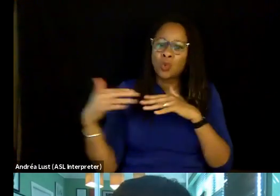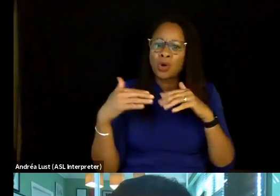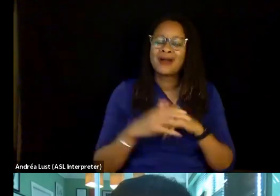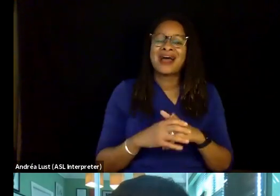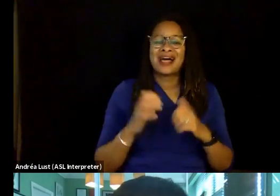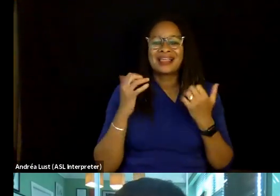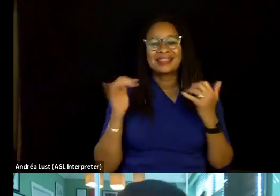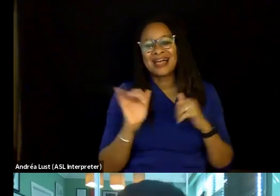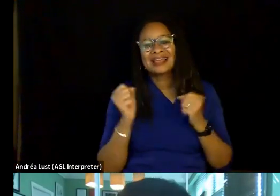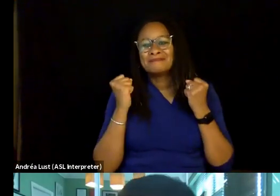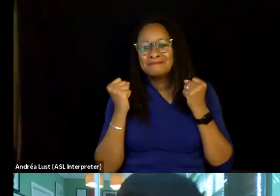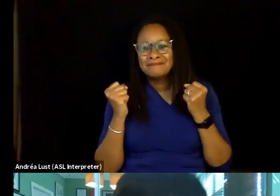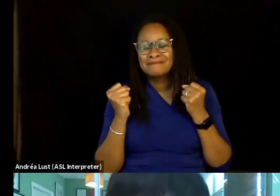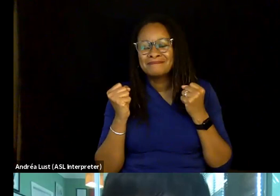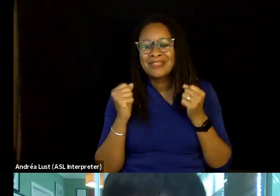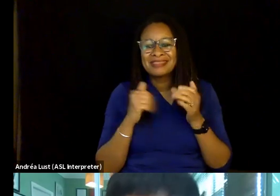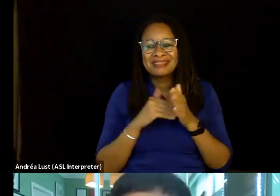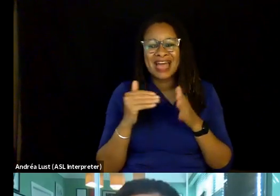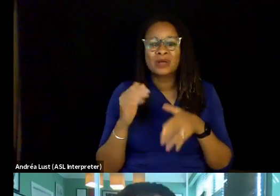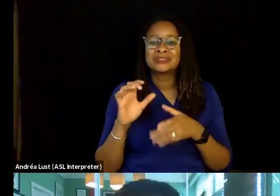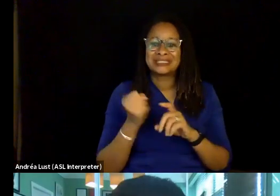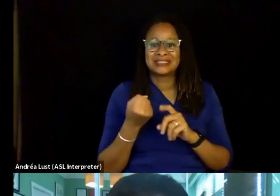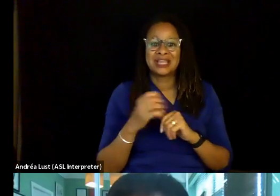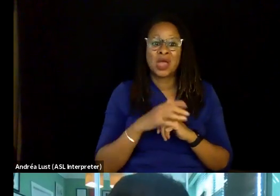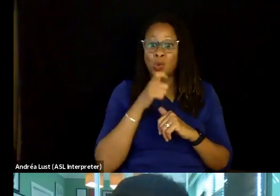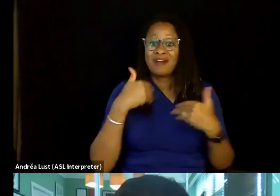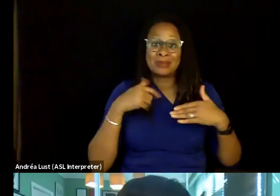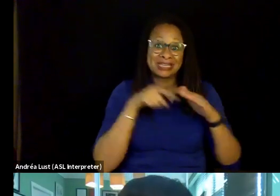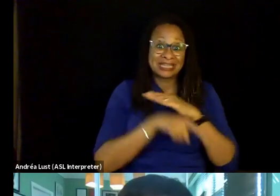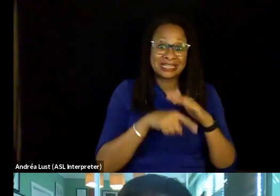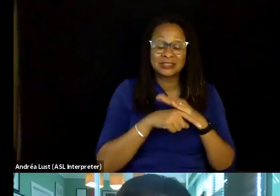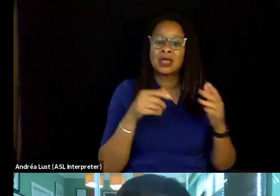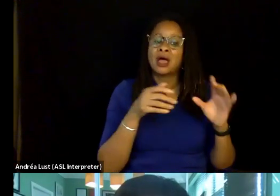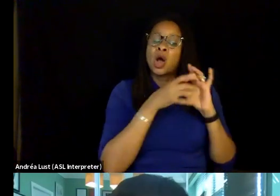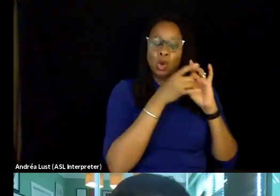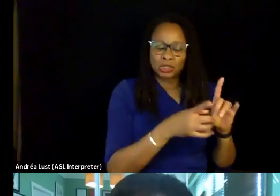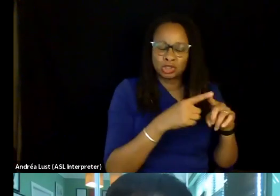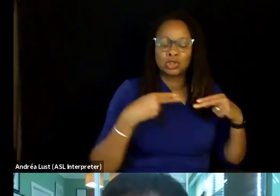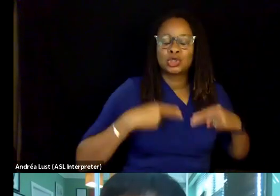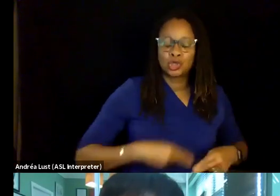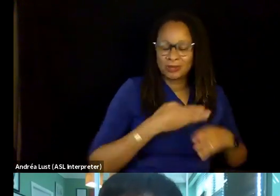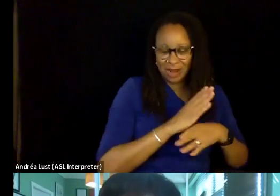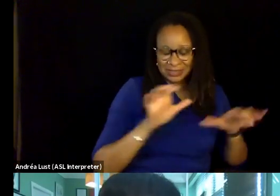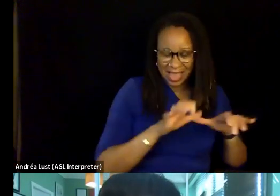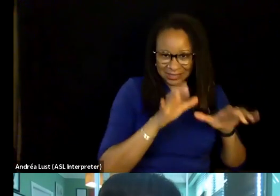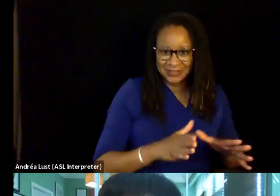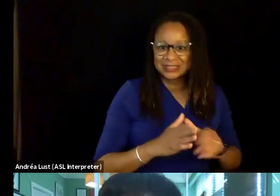tens of thousands, according to human rights activists, who have been killed, that's at least 27,000. The UN